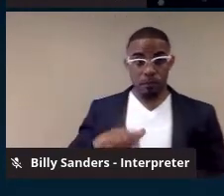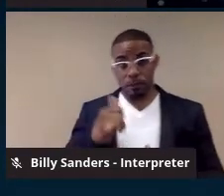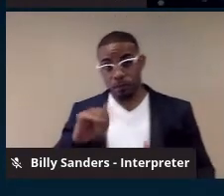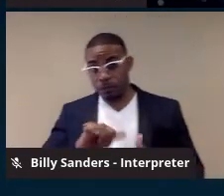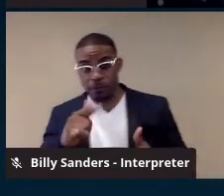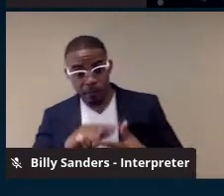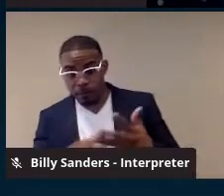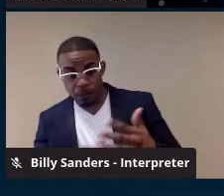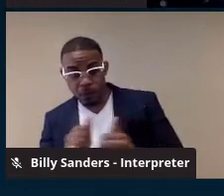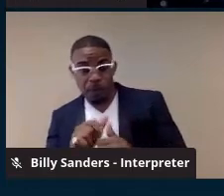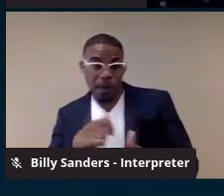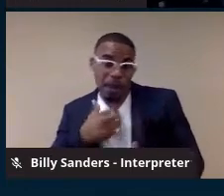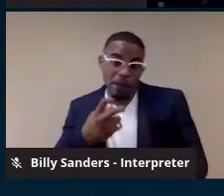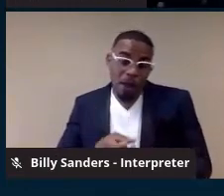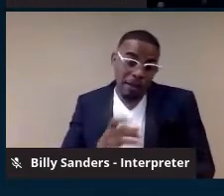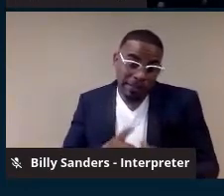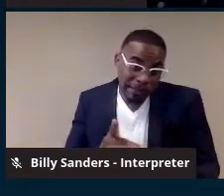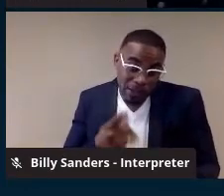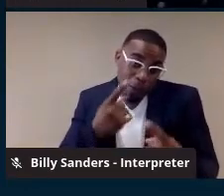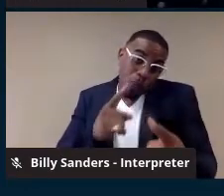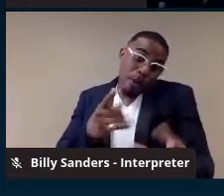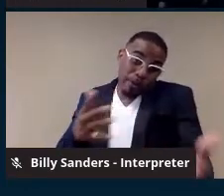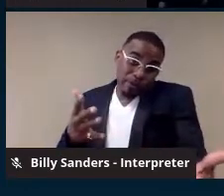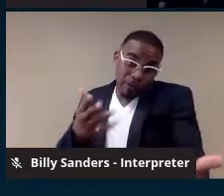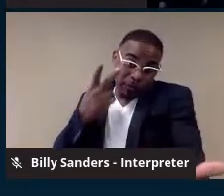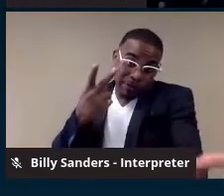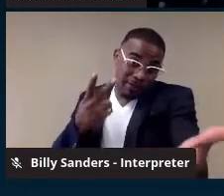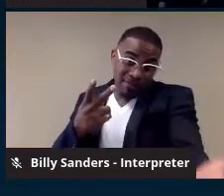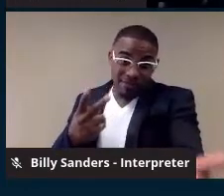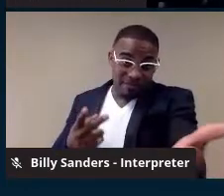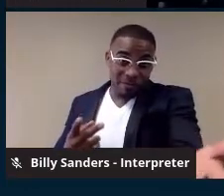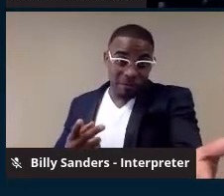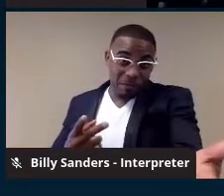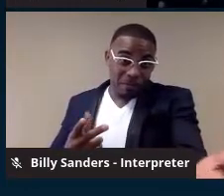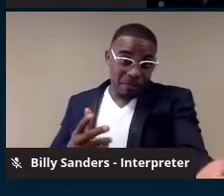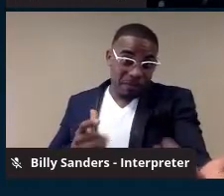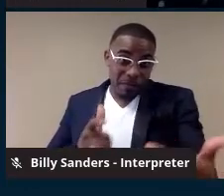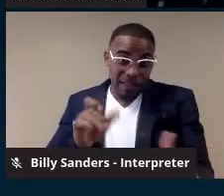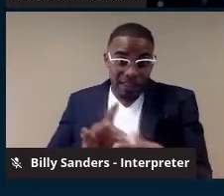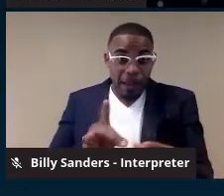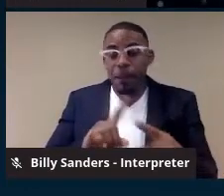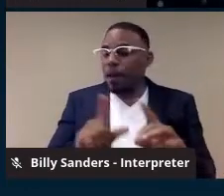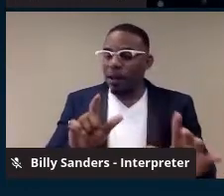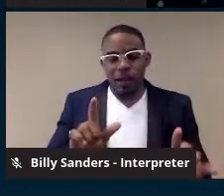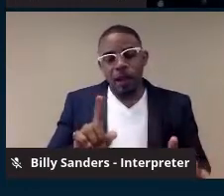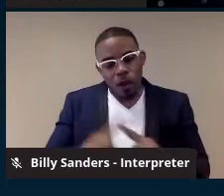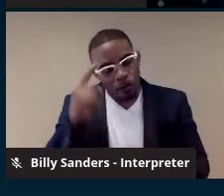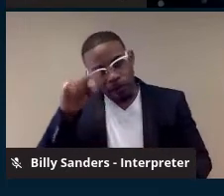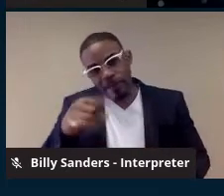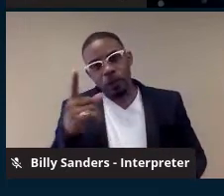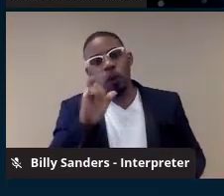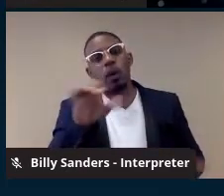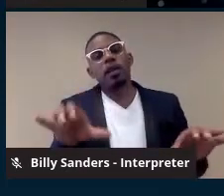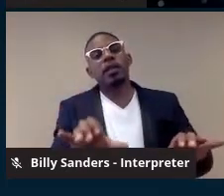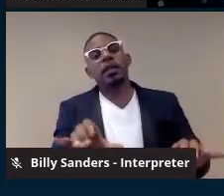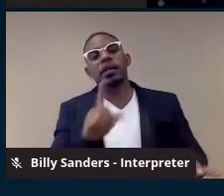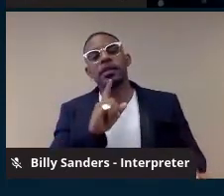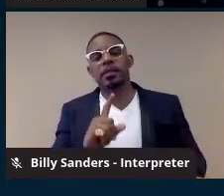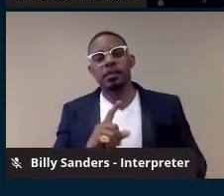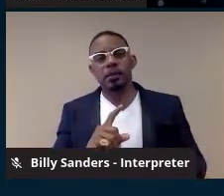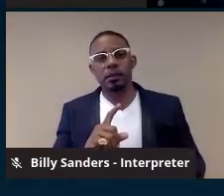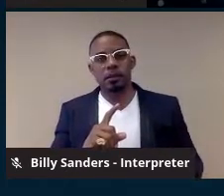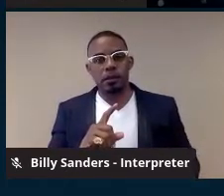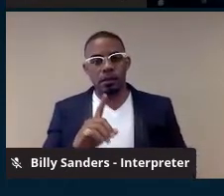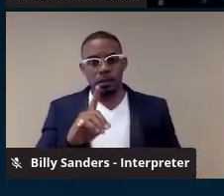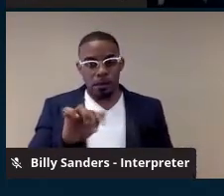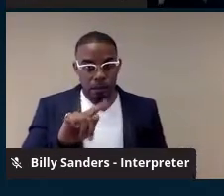depend how hard the site is working, you know, how big is the site. But I'll show for this one what it does in